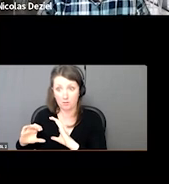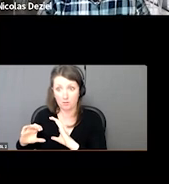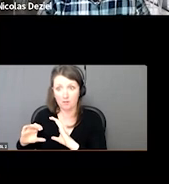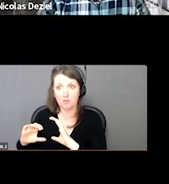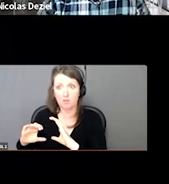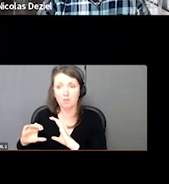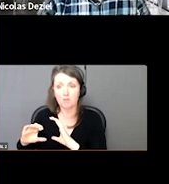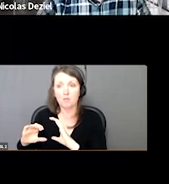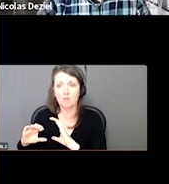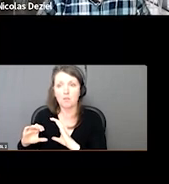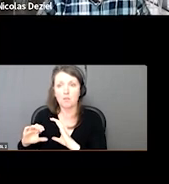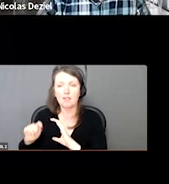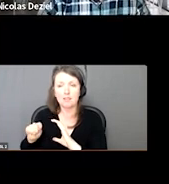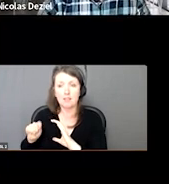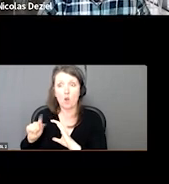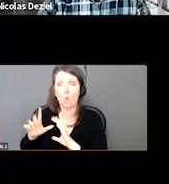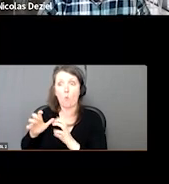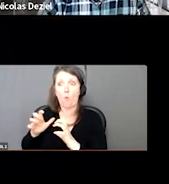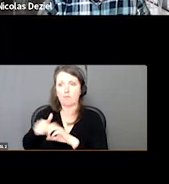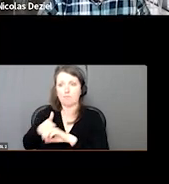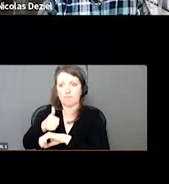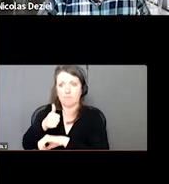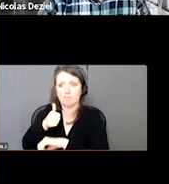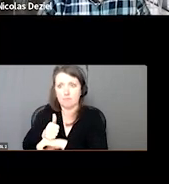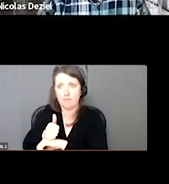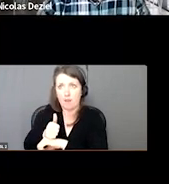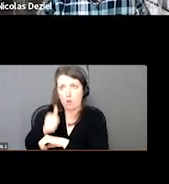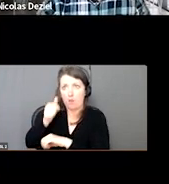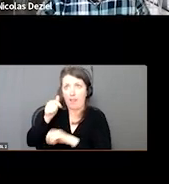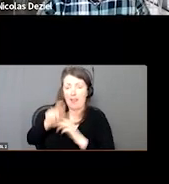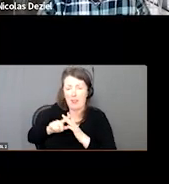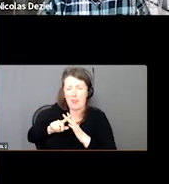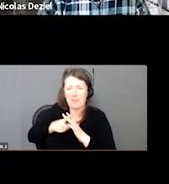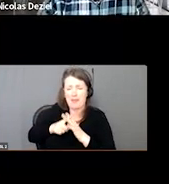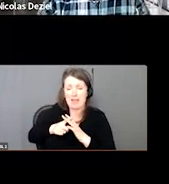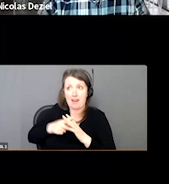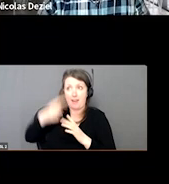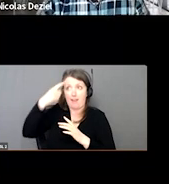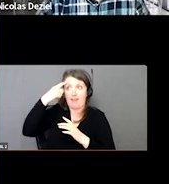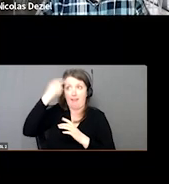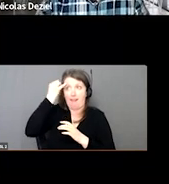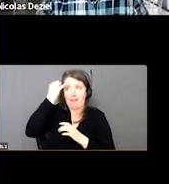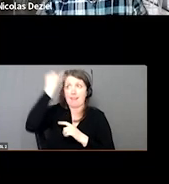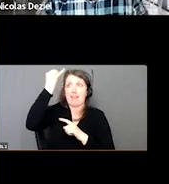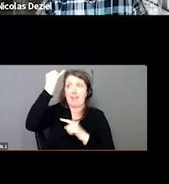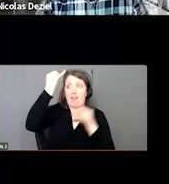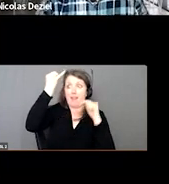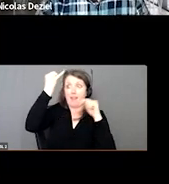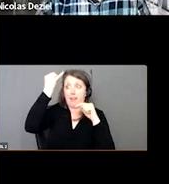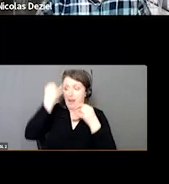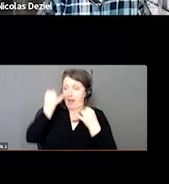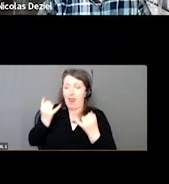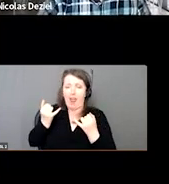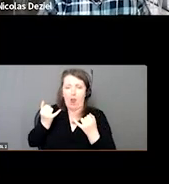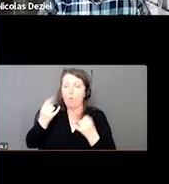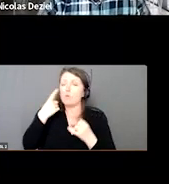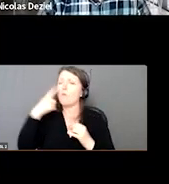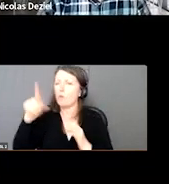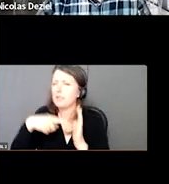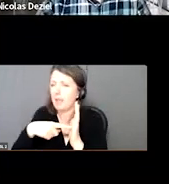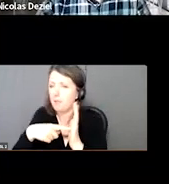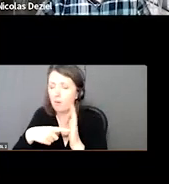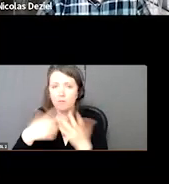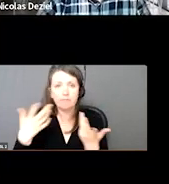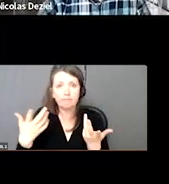the conception of the original creation. So if right now you are writing something down a recipe or a poem,